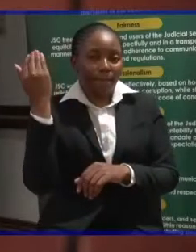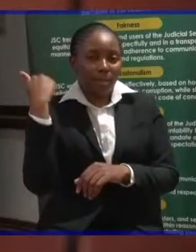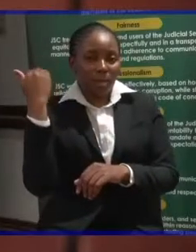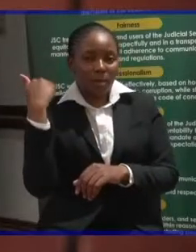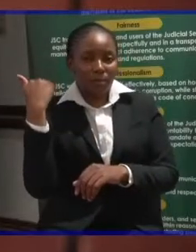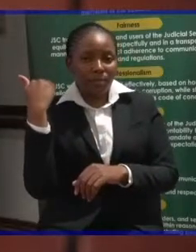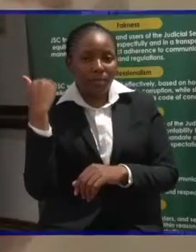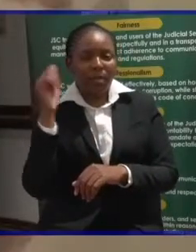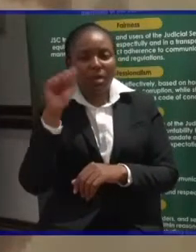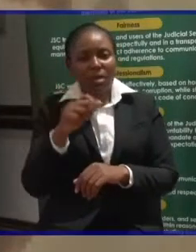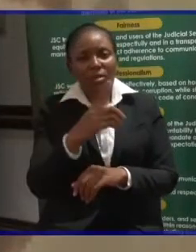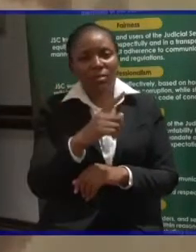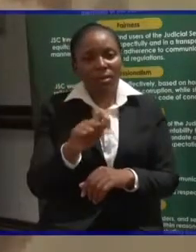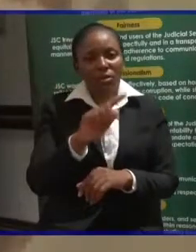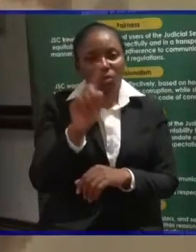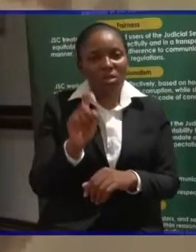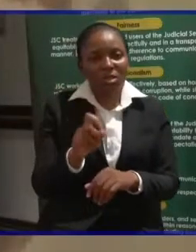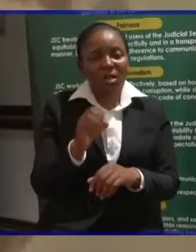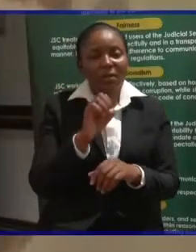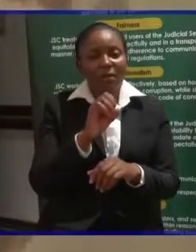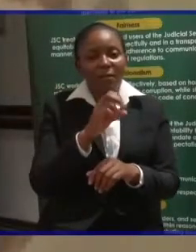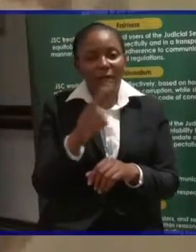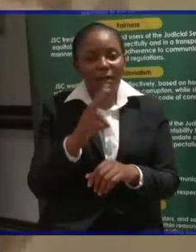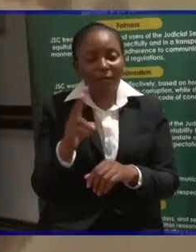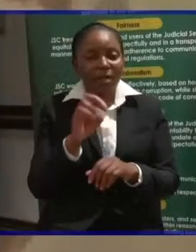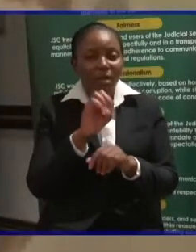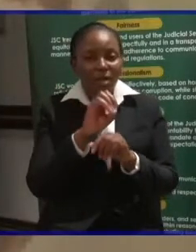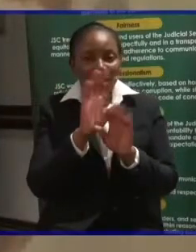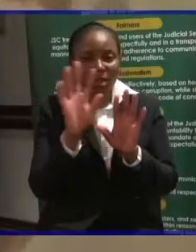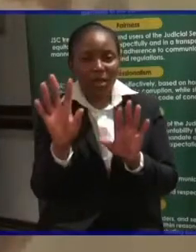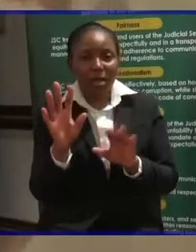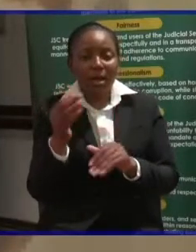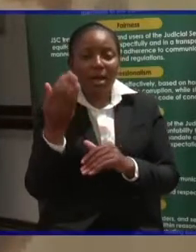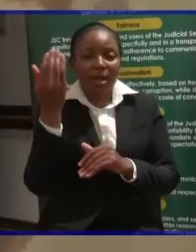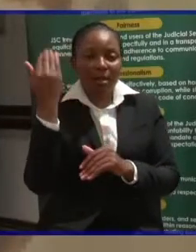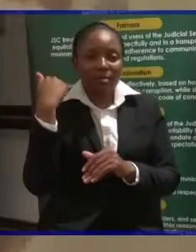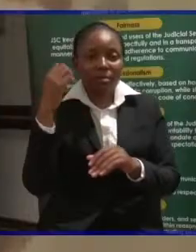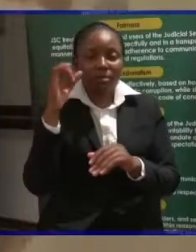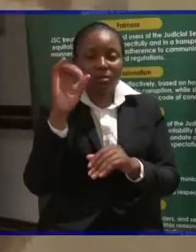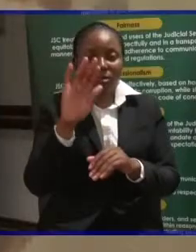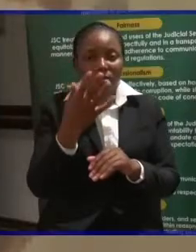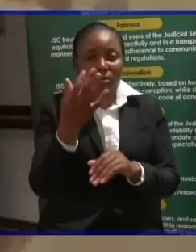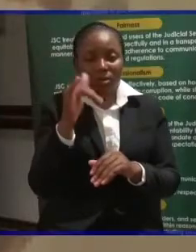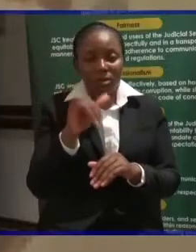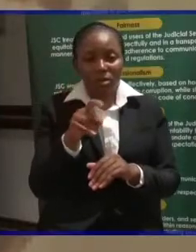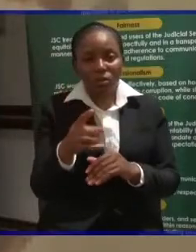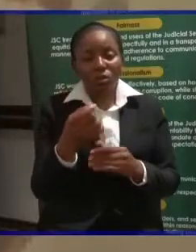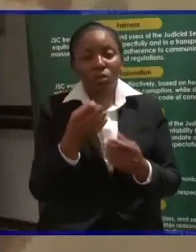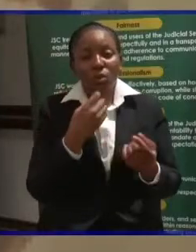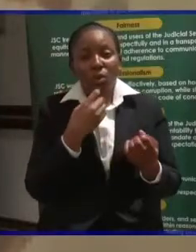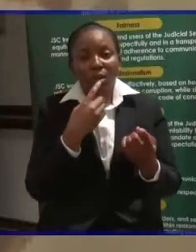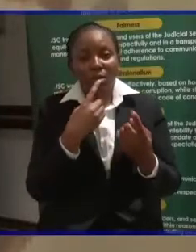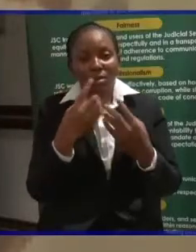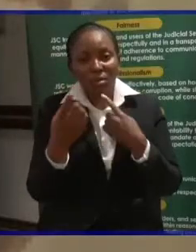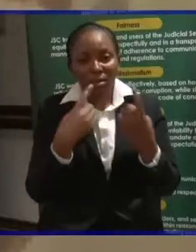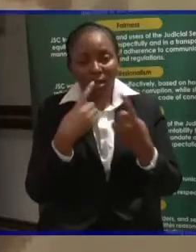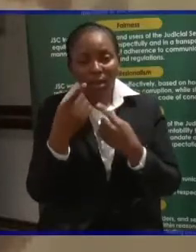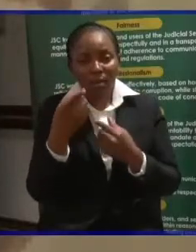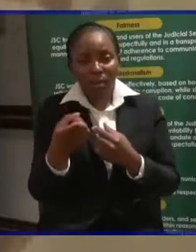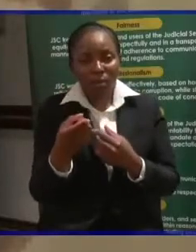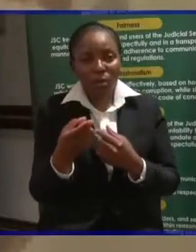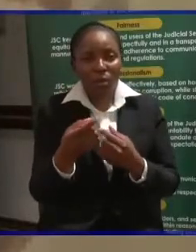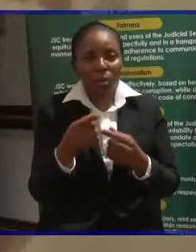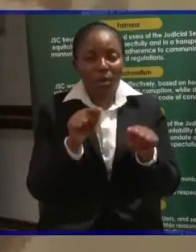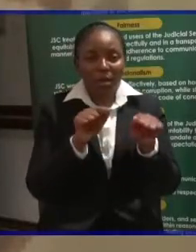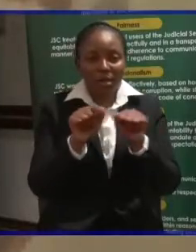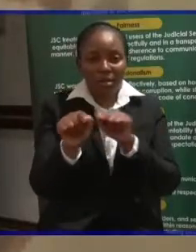Yeah, but the question was very clear. In the last 10 years, can you describe your interaction with the